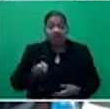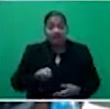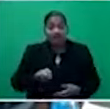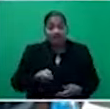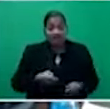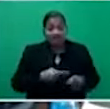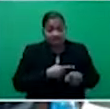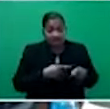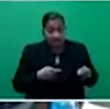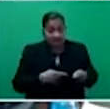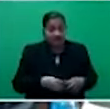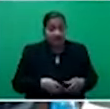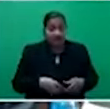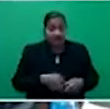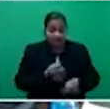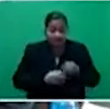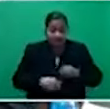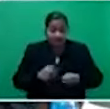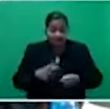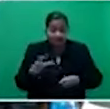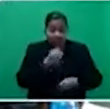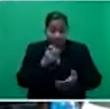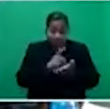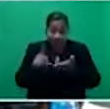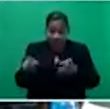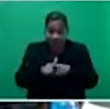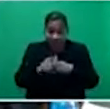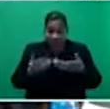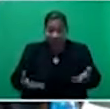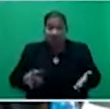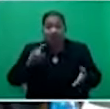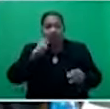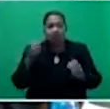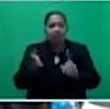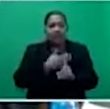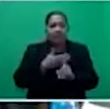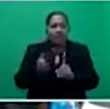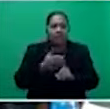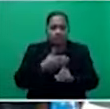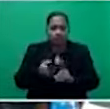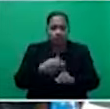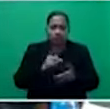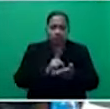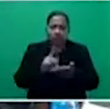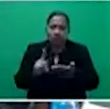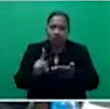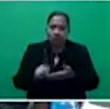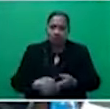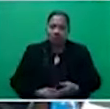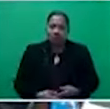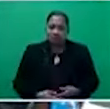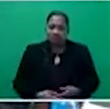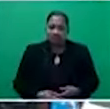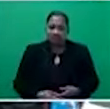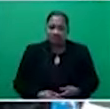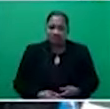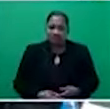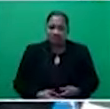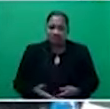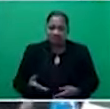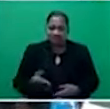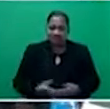hold such positions, they would abuse their positions. It's a fundamental issue, sir. It's a fundamental